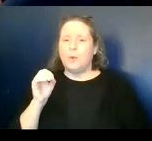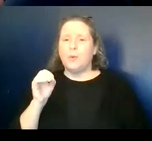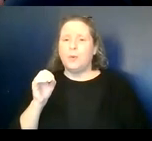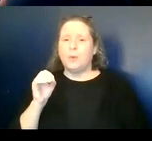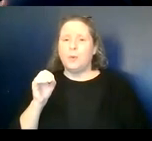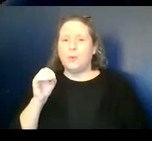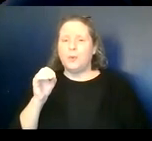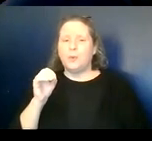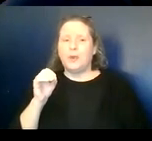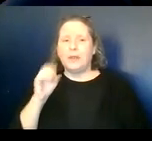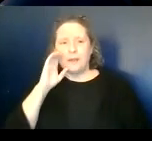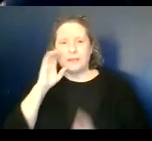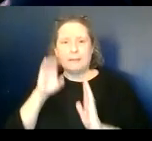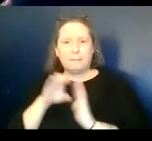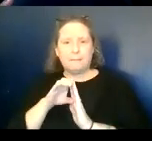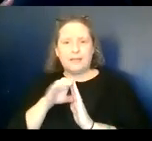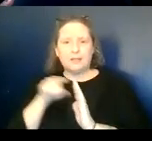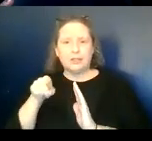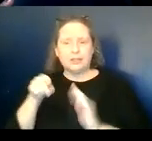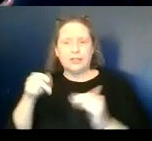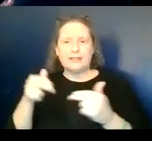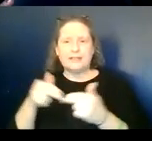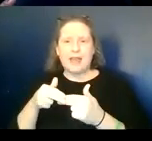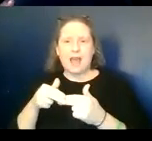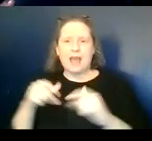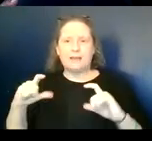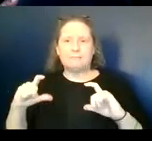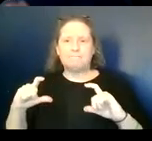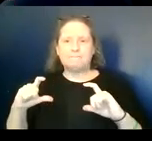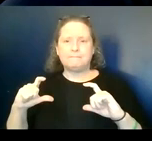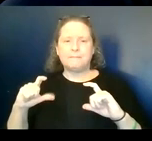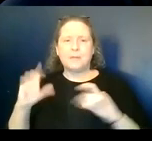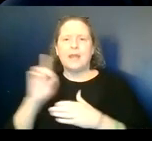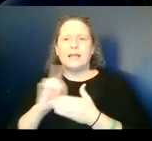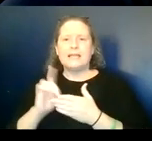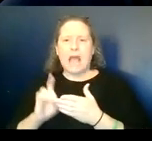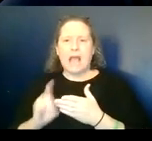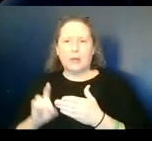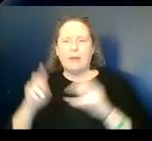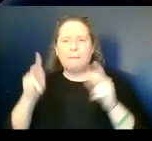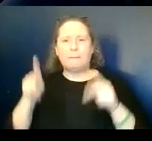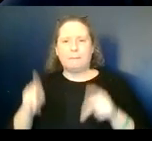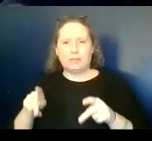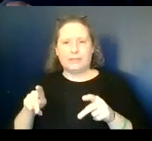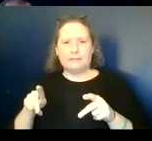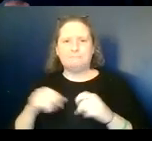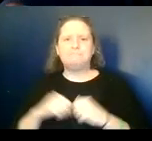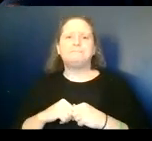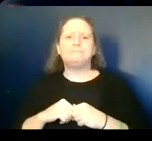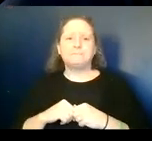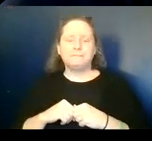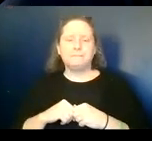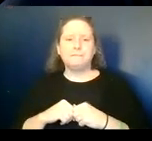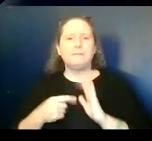picture on your right is a diagram of a person, and it